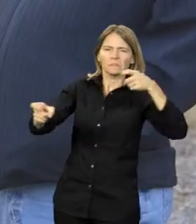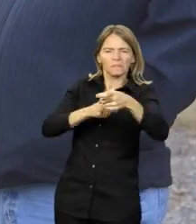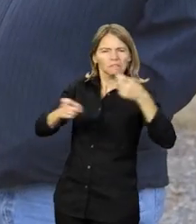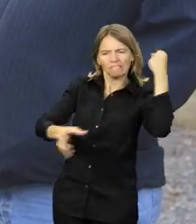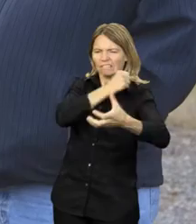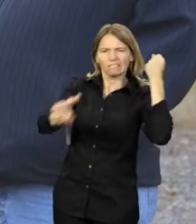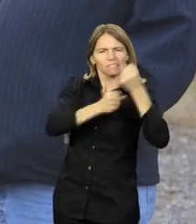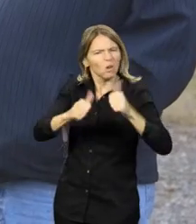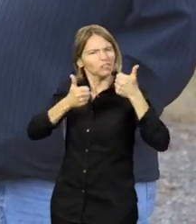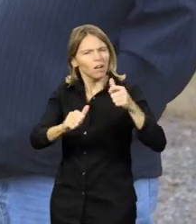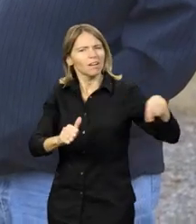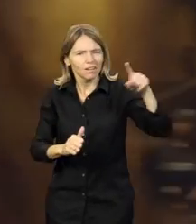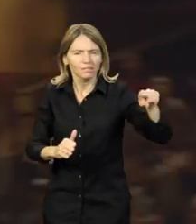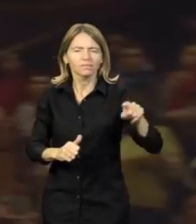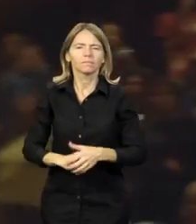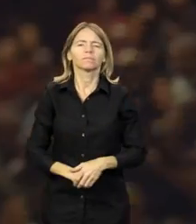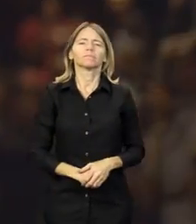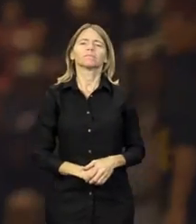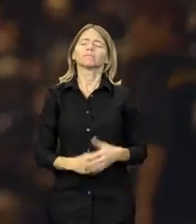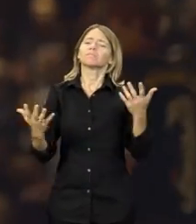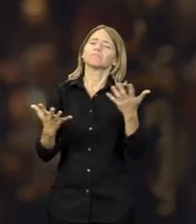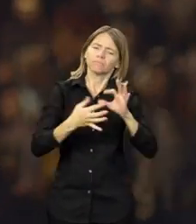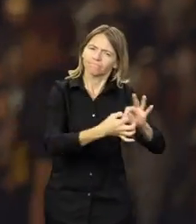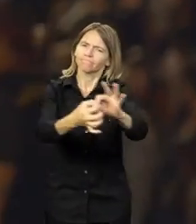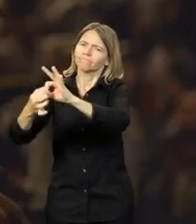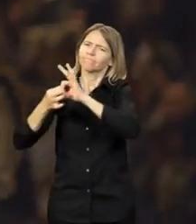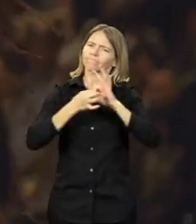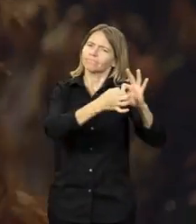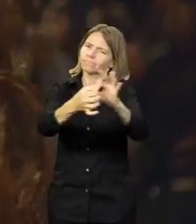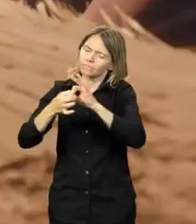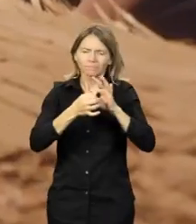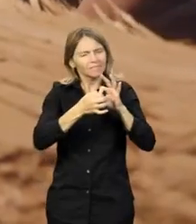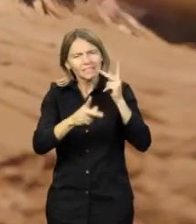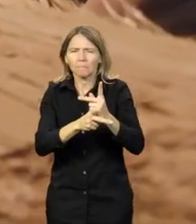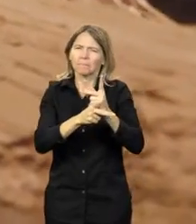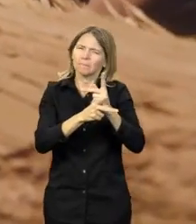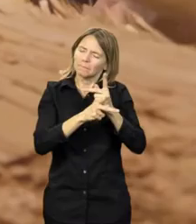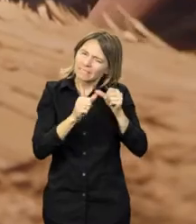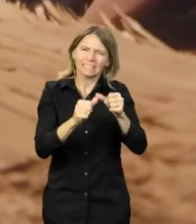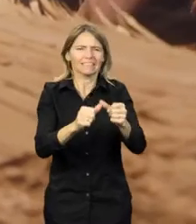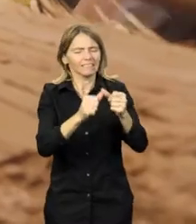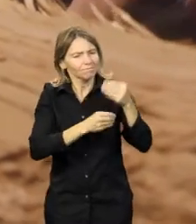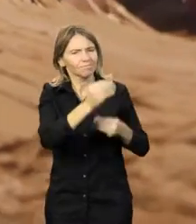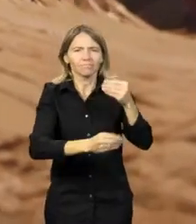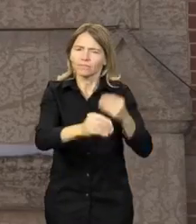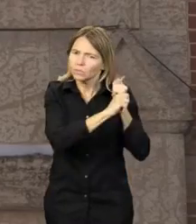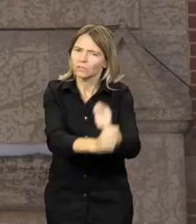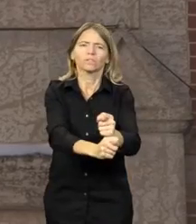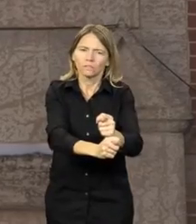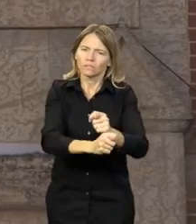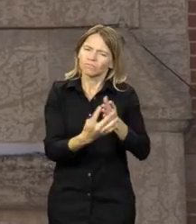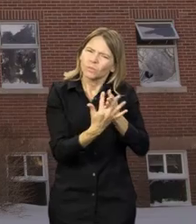those traditions, sustaining them through generations, so that they are now able to flourish again. I made this